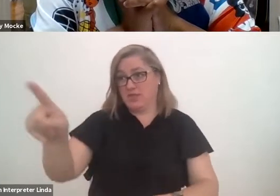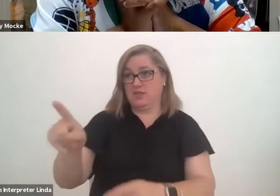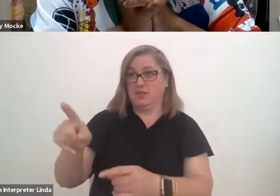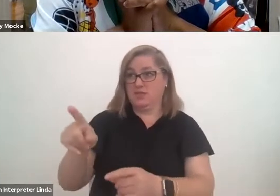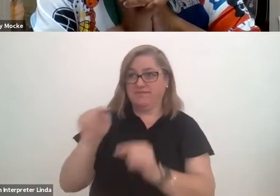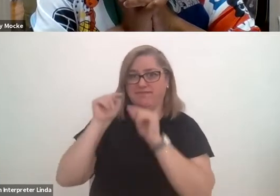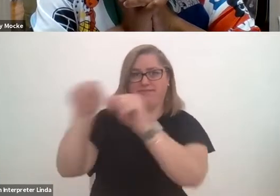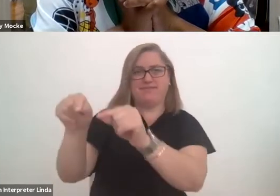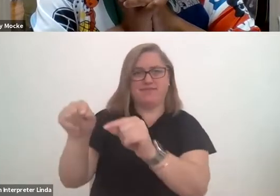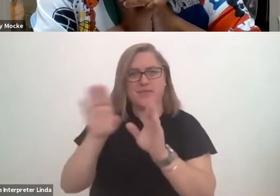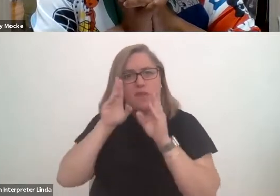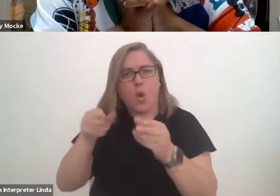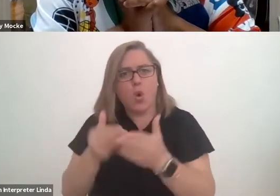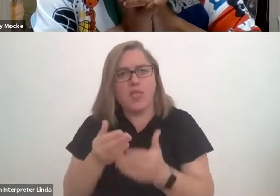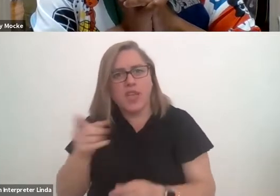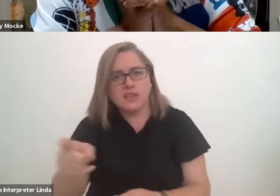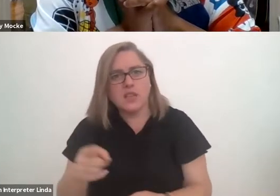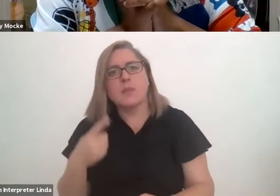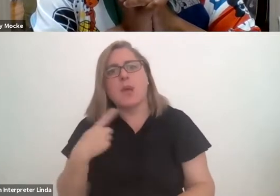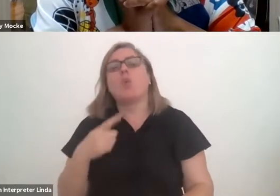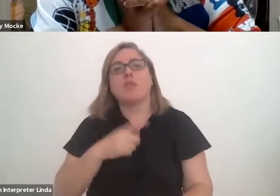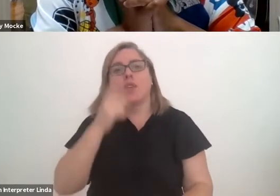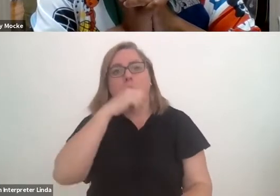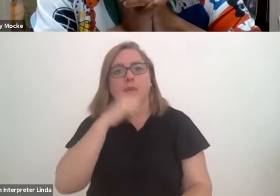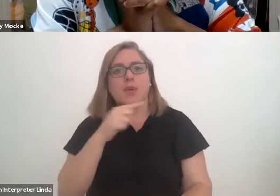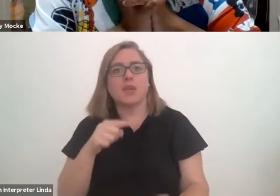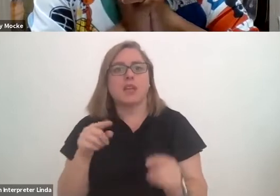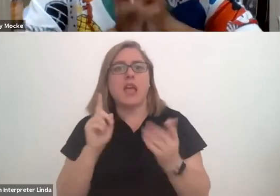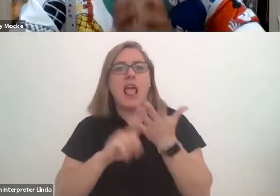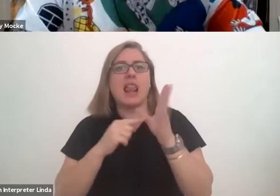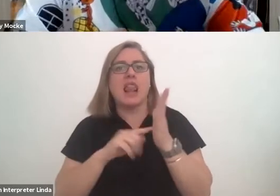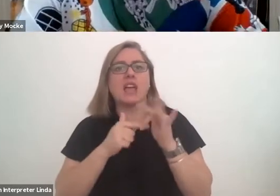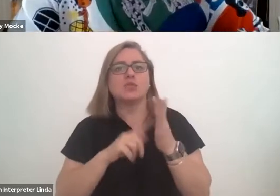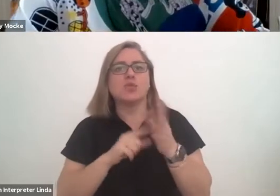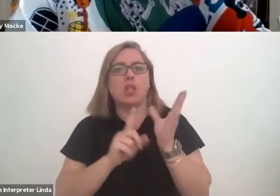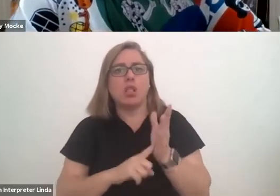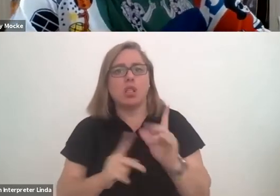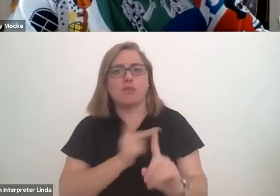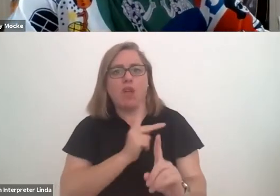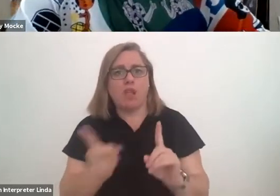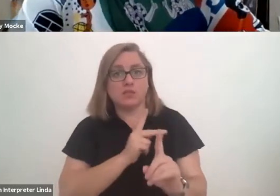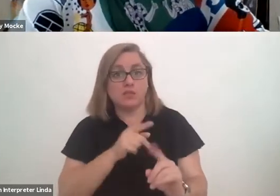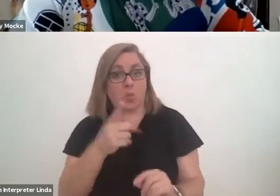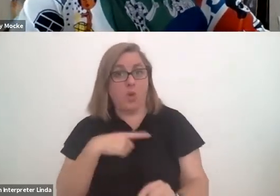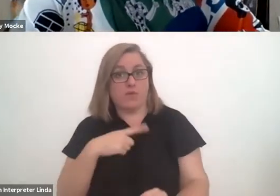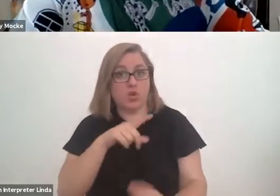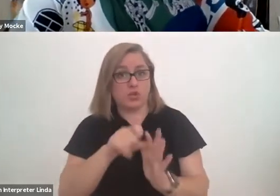though, that the reason that people engage in lateral violence like this is not because they have any interest